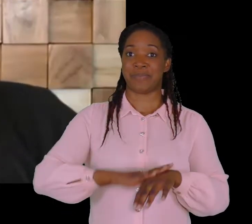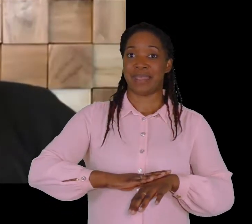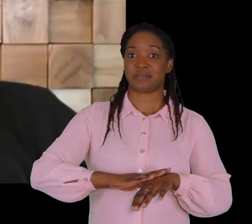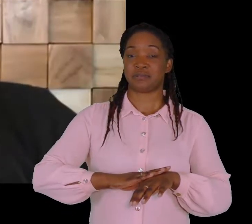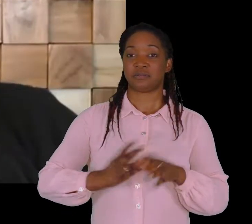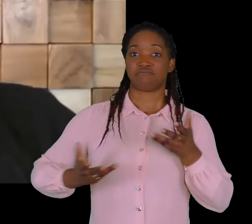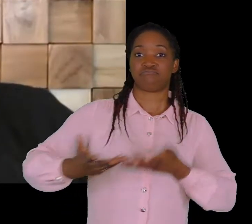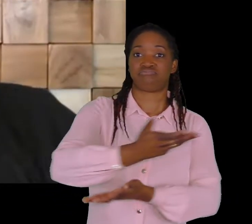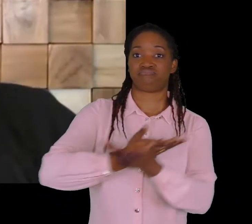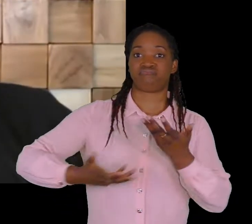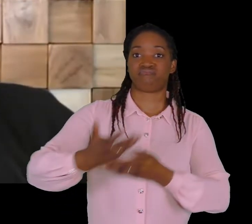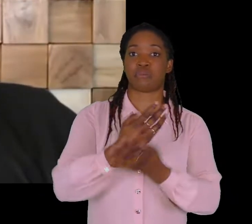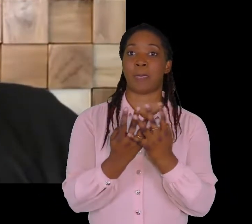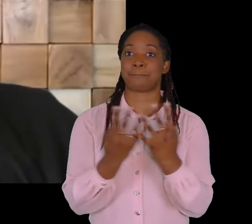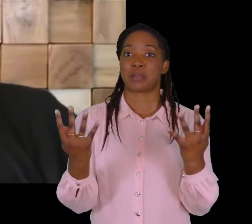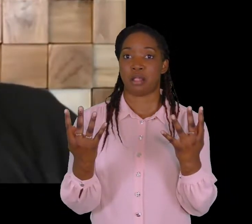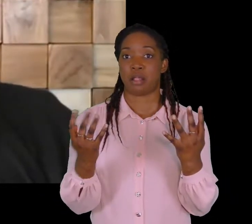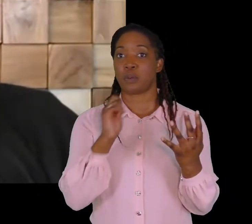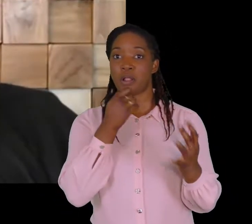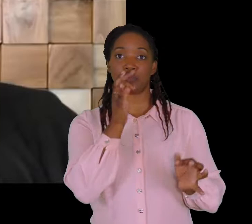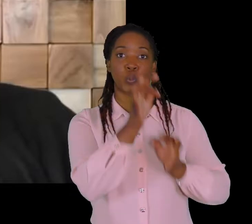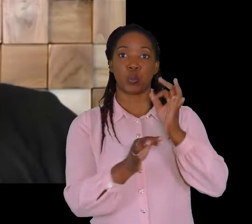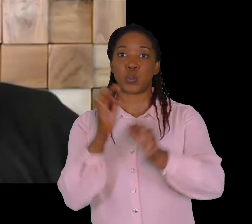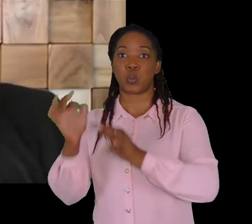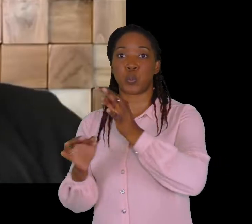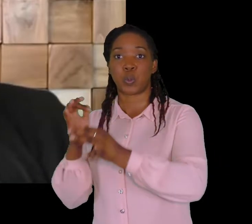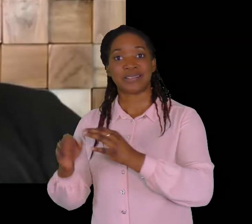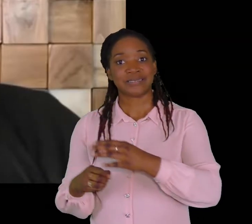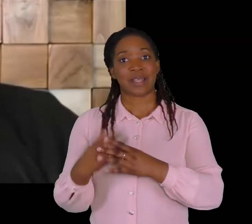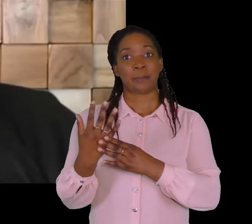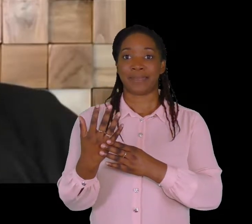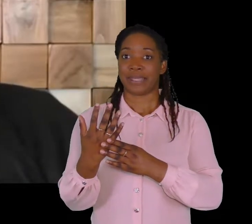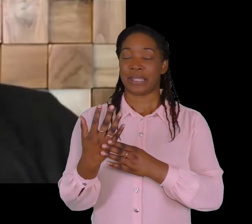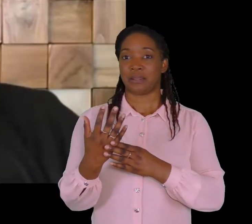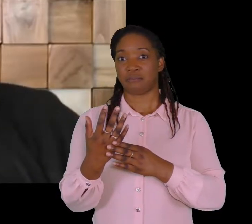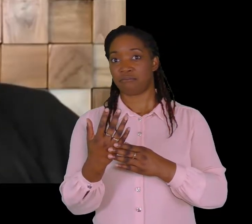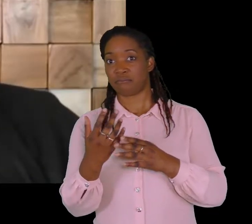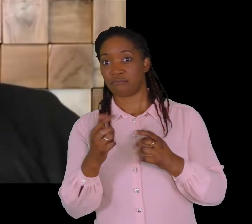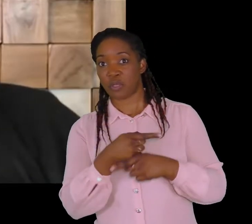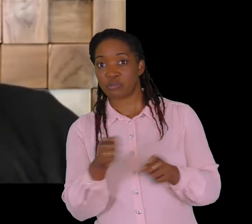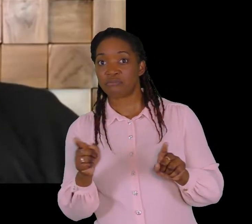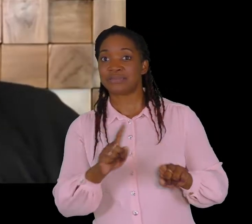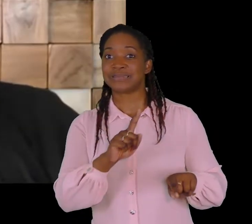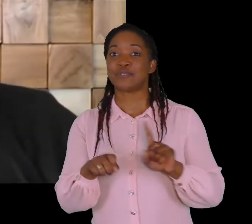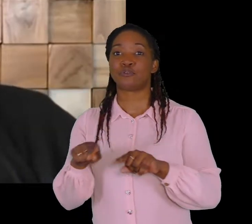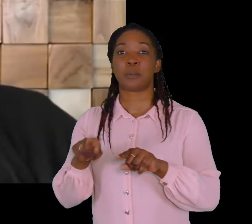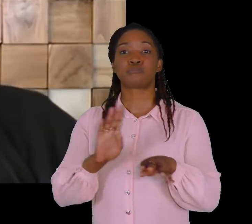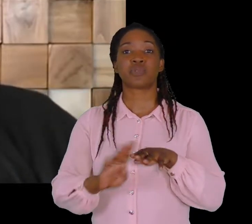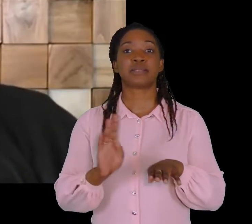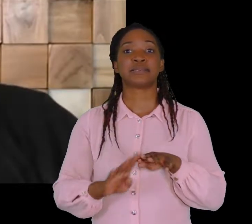a 40-minute conversation between the panelists where I will kind of ask them some questions around the development and the emergence of those